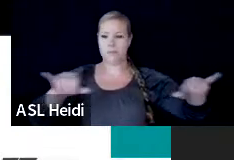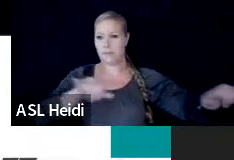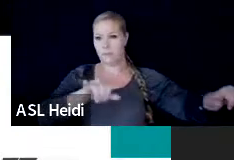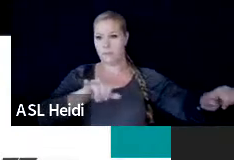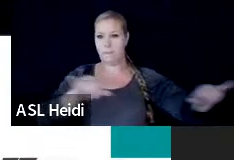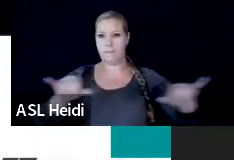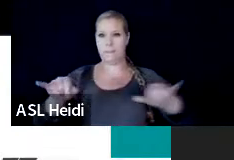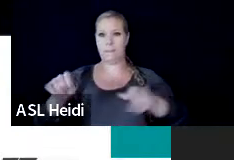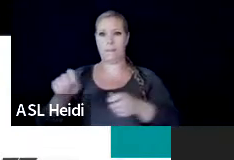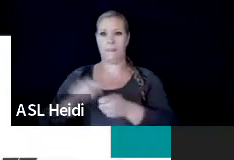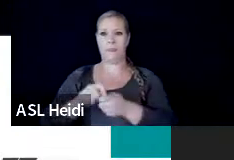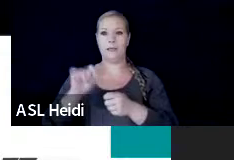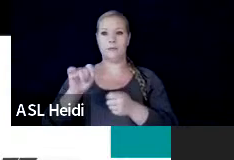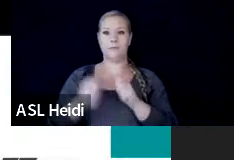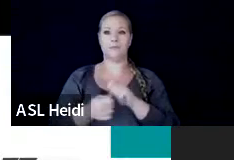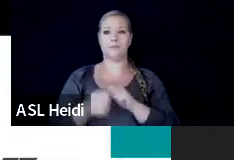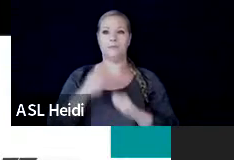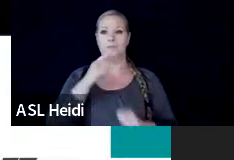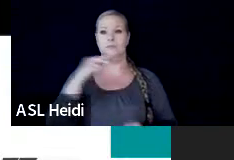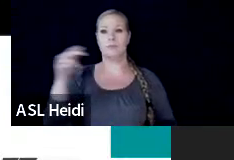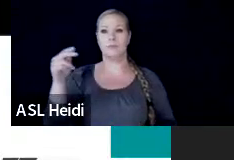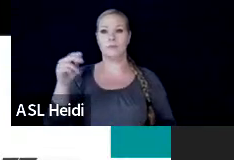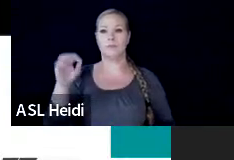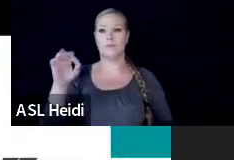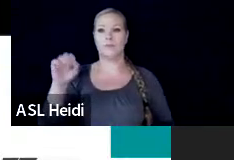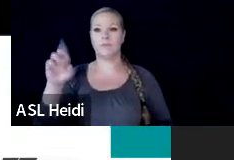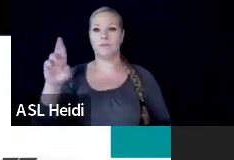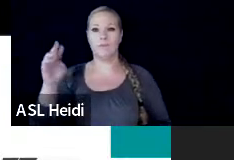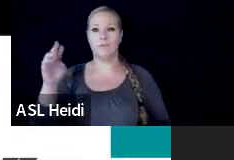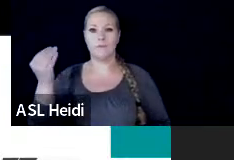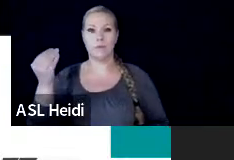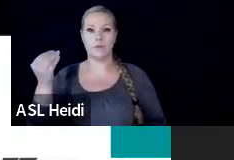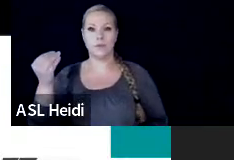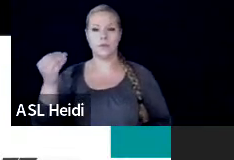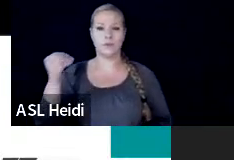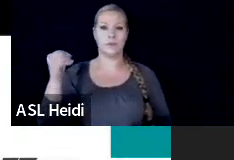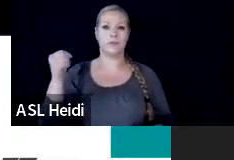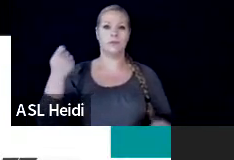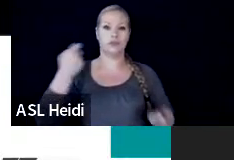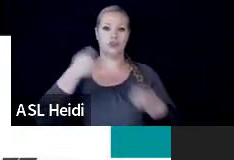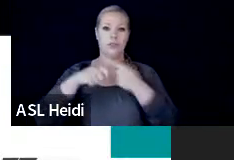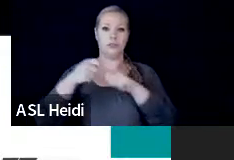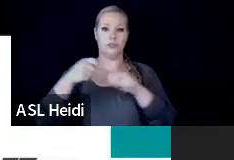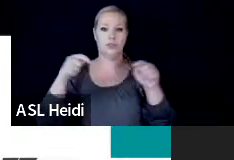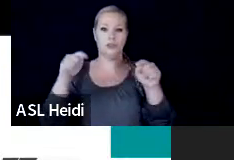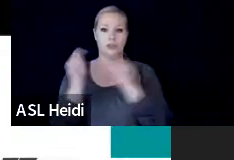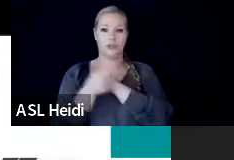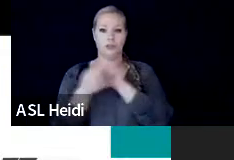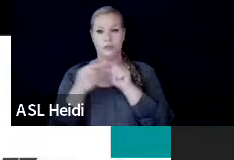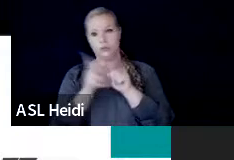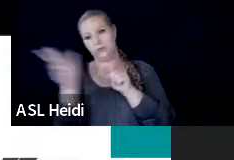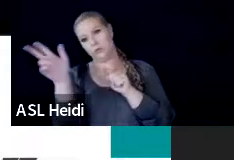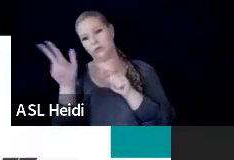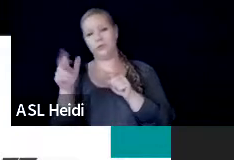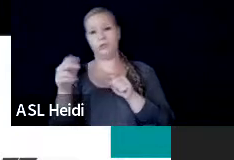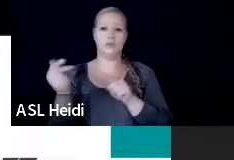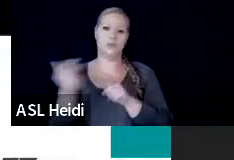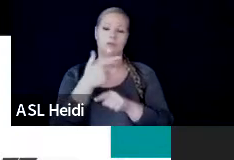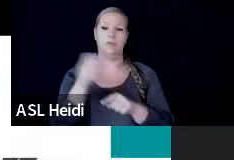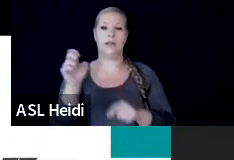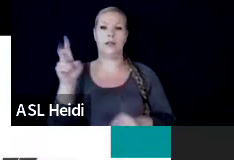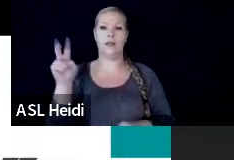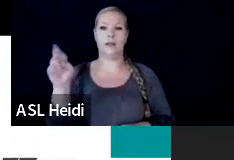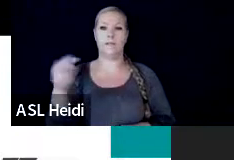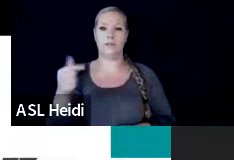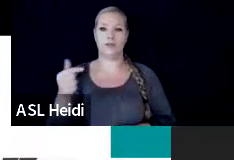result north of the SR14 interchange, really primarily between Evergreen and